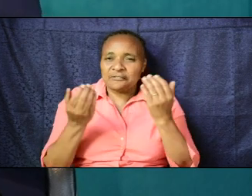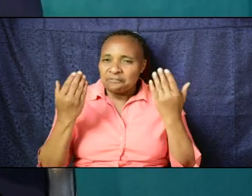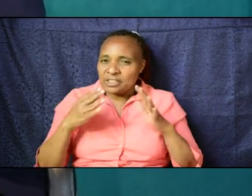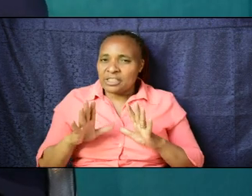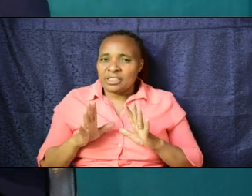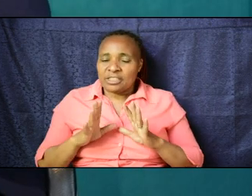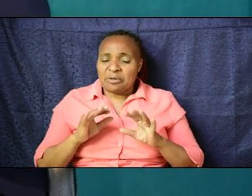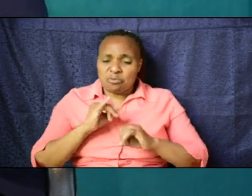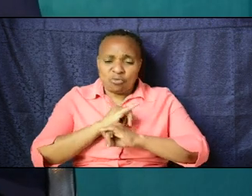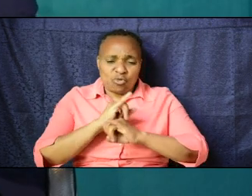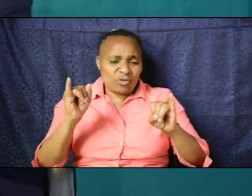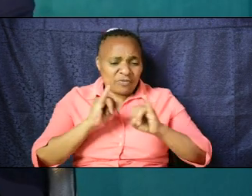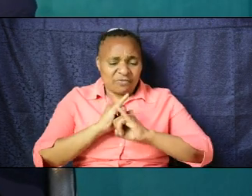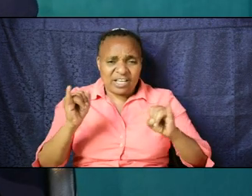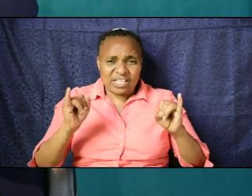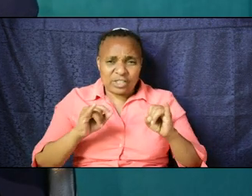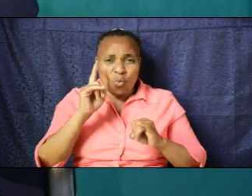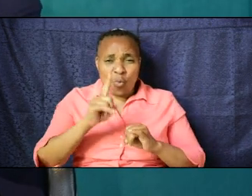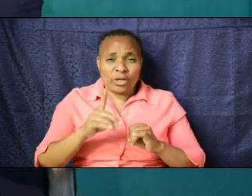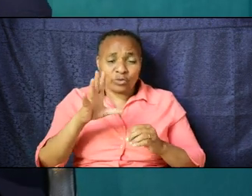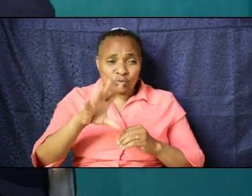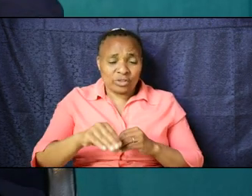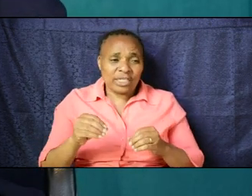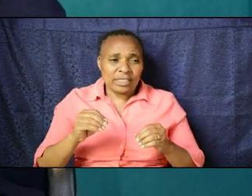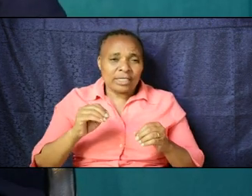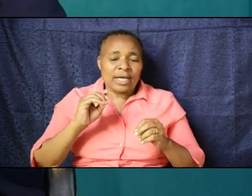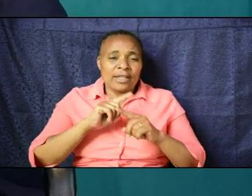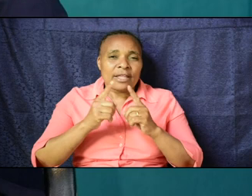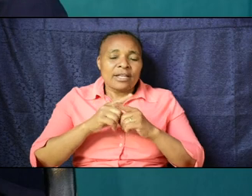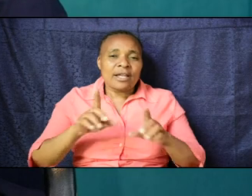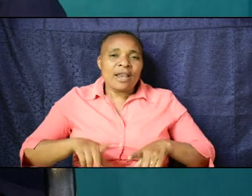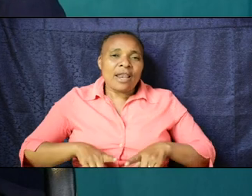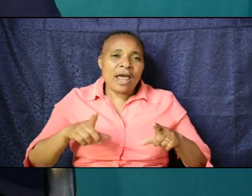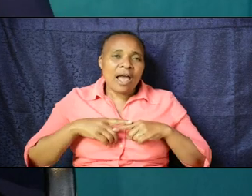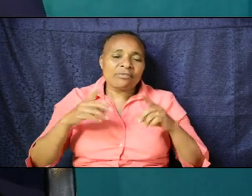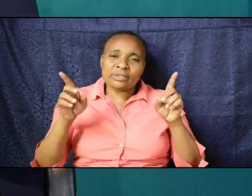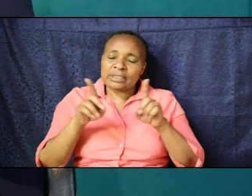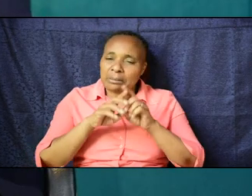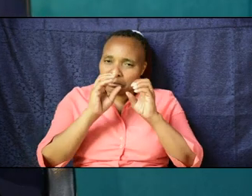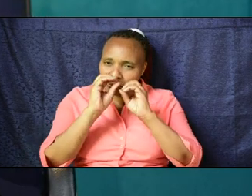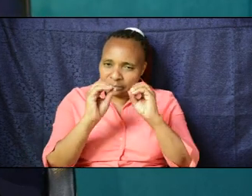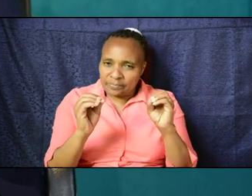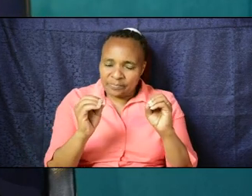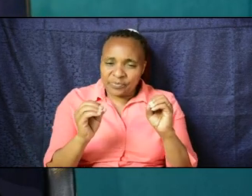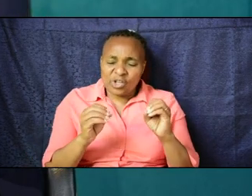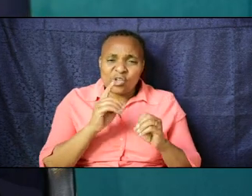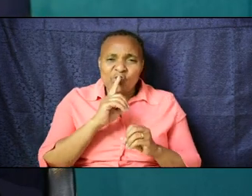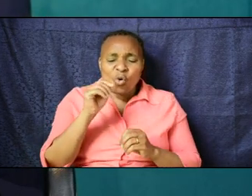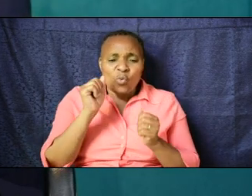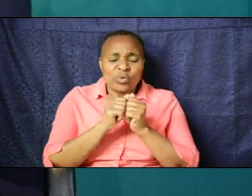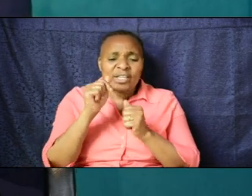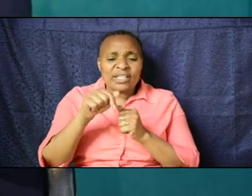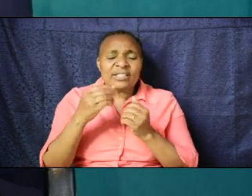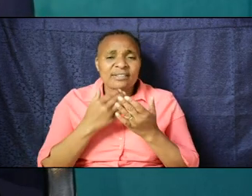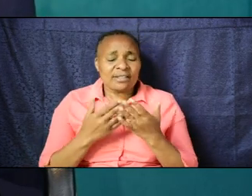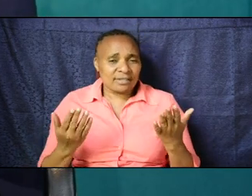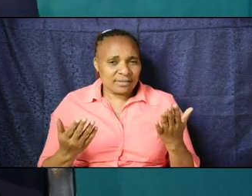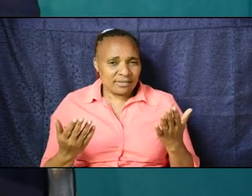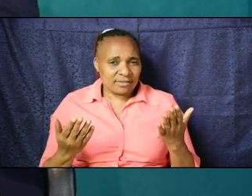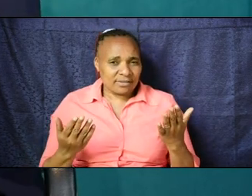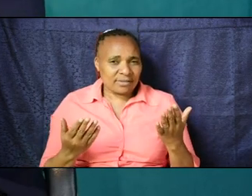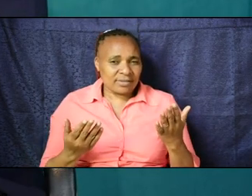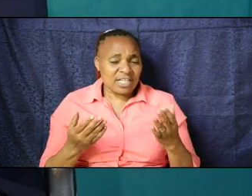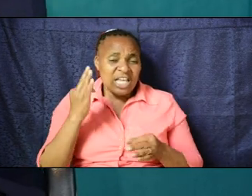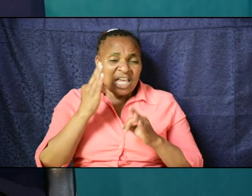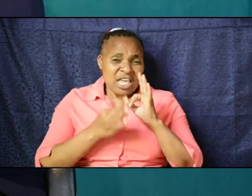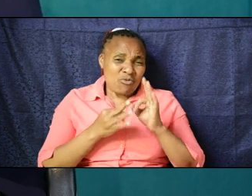been purified. Once you take it, and your life will never be the same. Amen. So, with these things, if